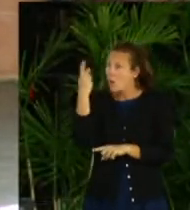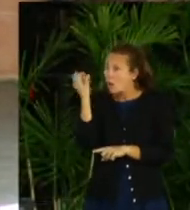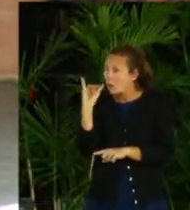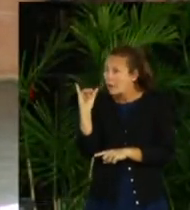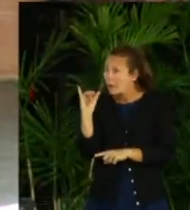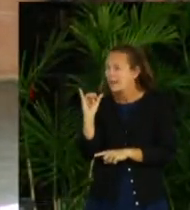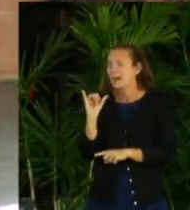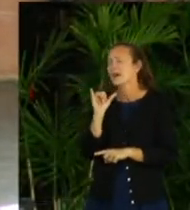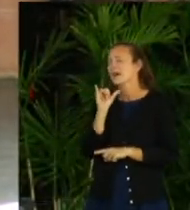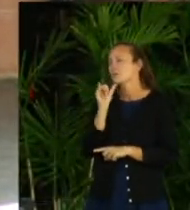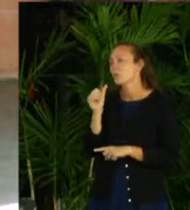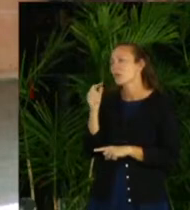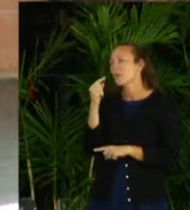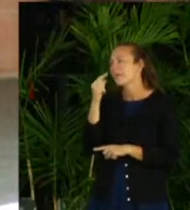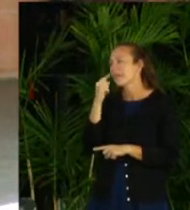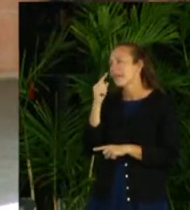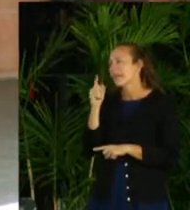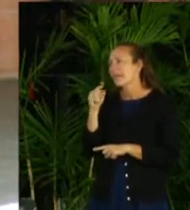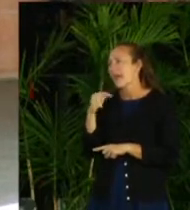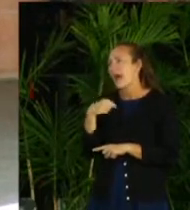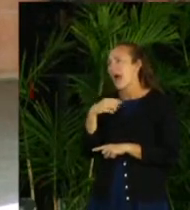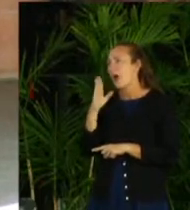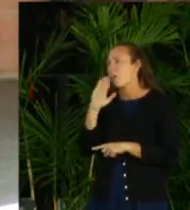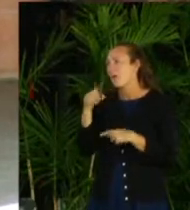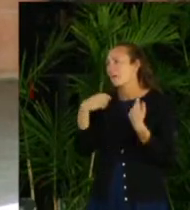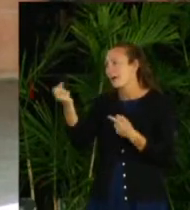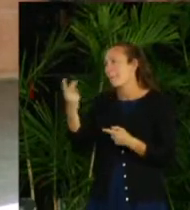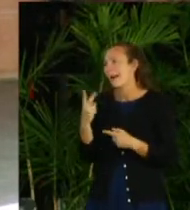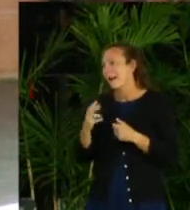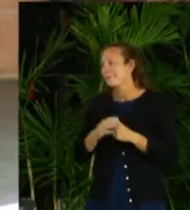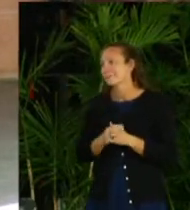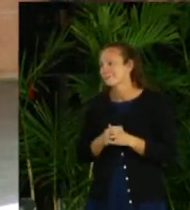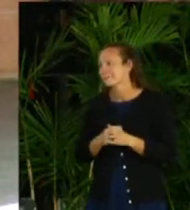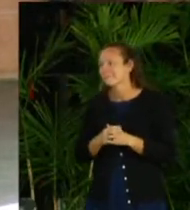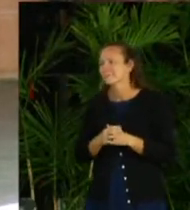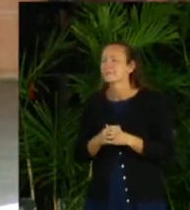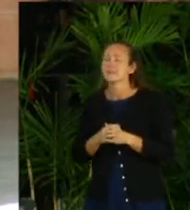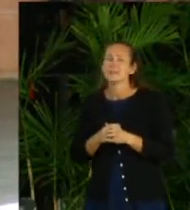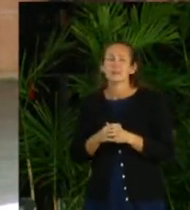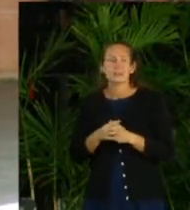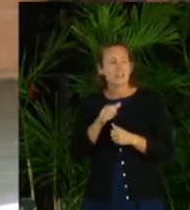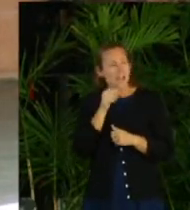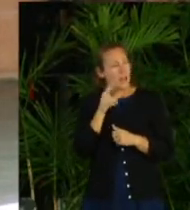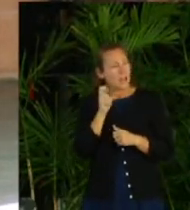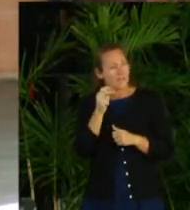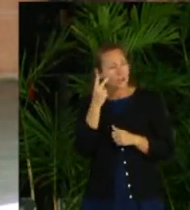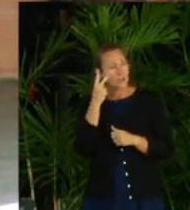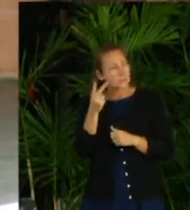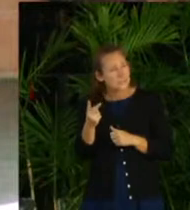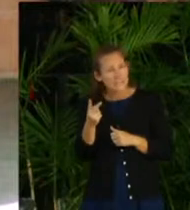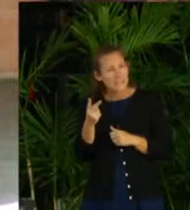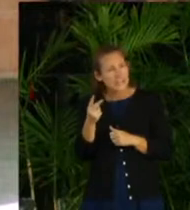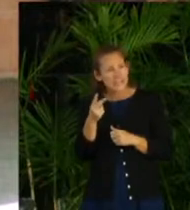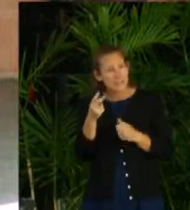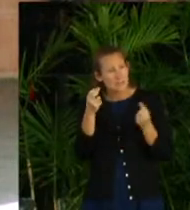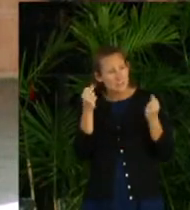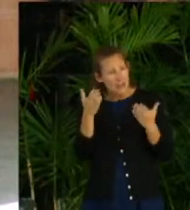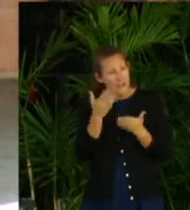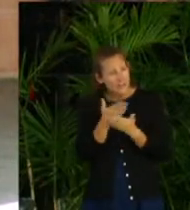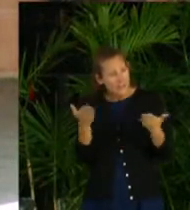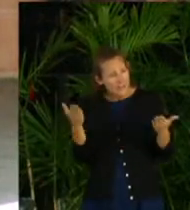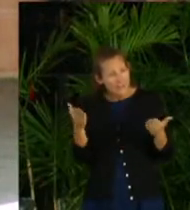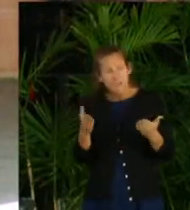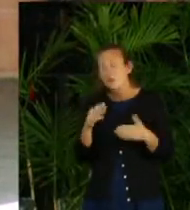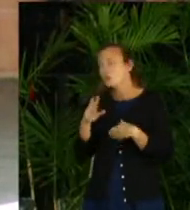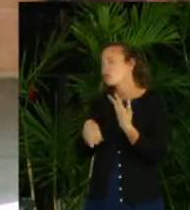should have had the heart to leave it." "Not even to see fair Lothlorien," said Haldir. "The world is indeed